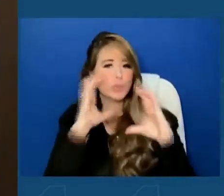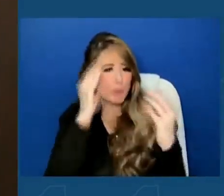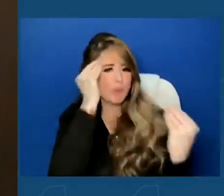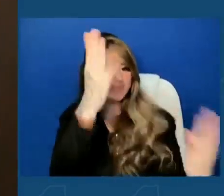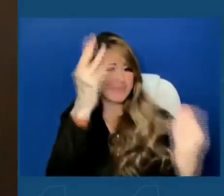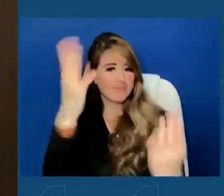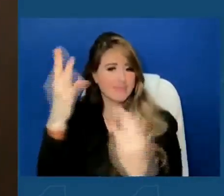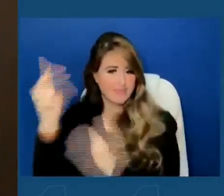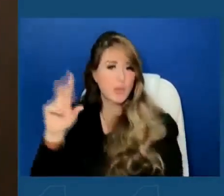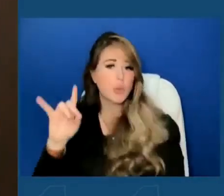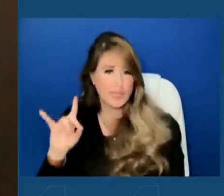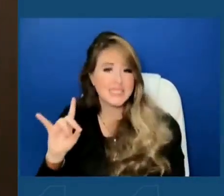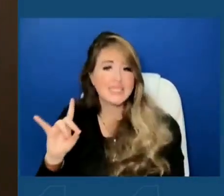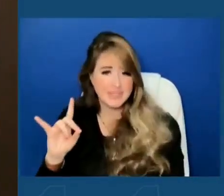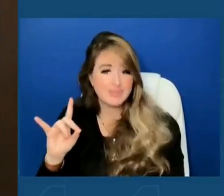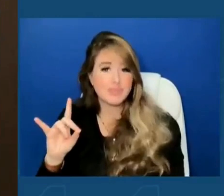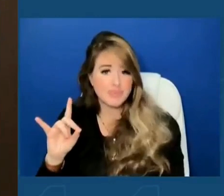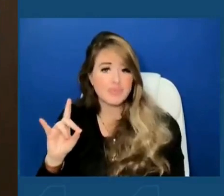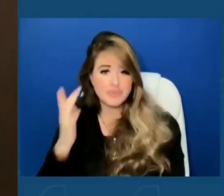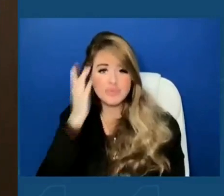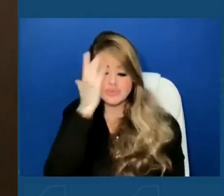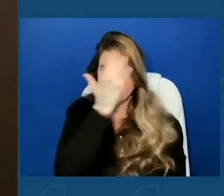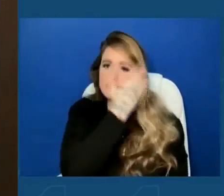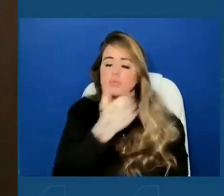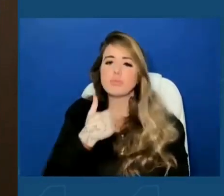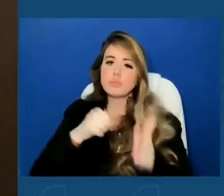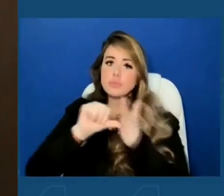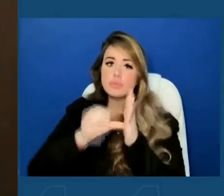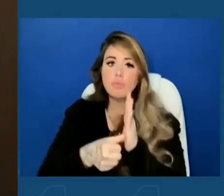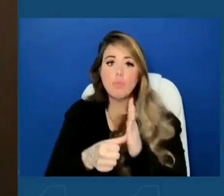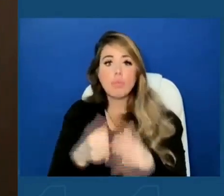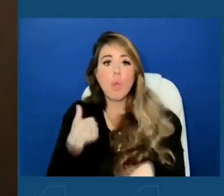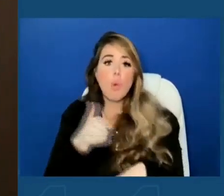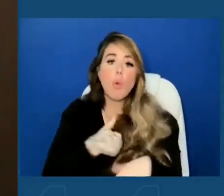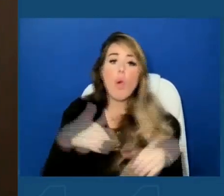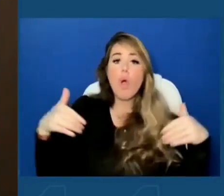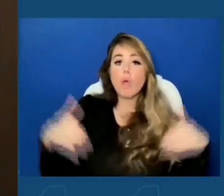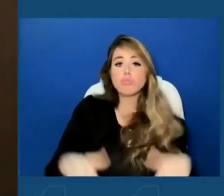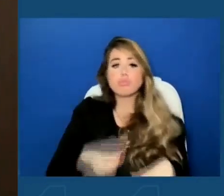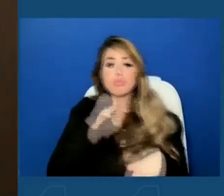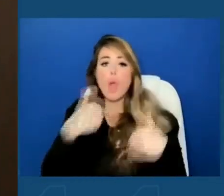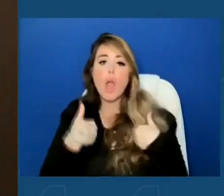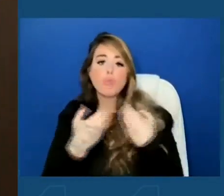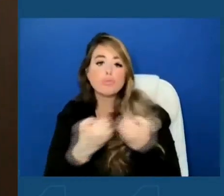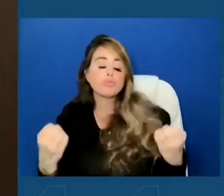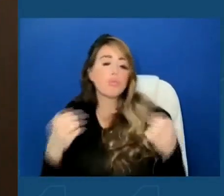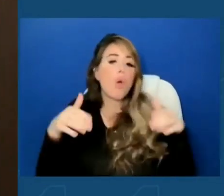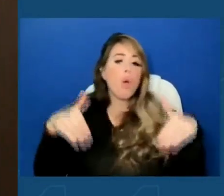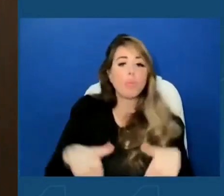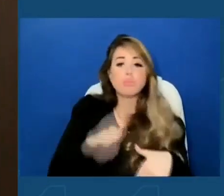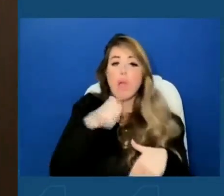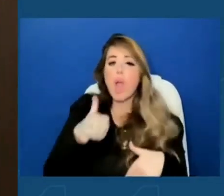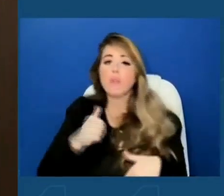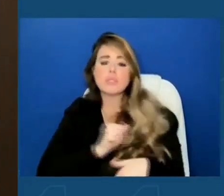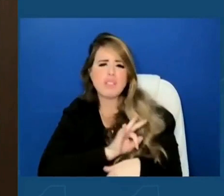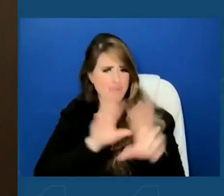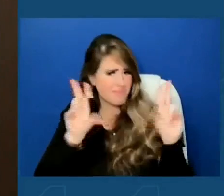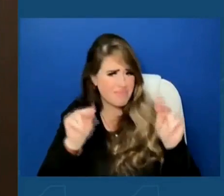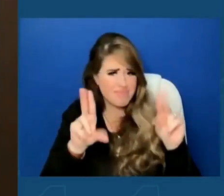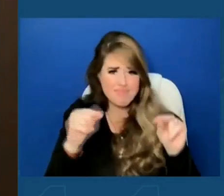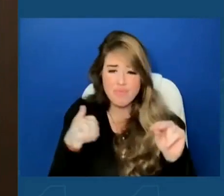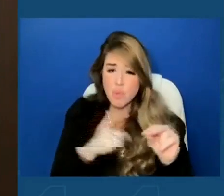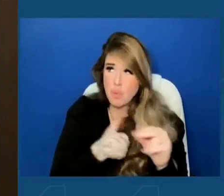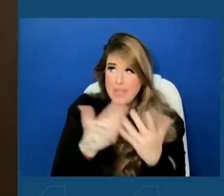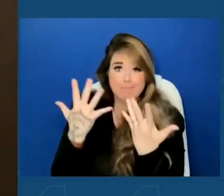If I can reiterate, this was not a lack of apparatus. This was not a lack of personnel. We were at the mercy of Mother